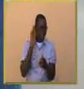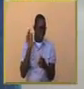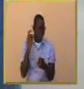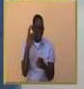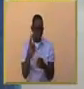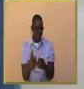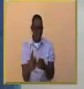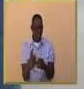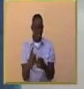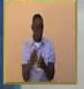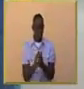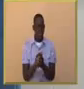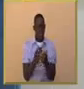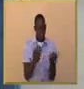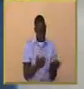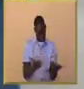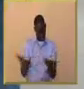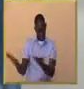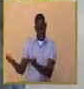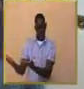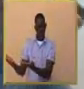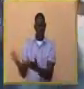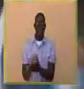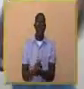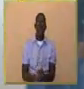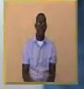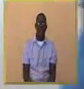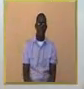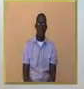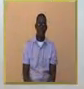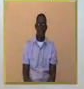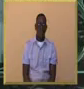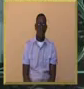they say about their jobs here. Okay, let's go.